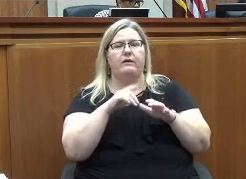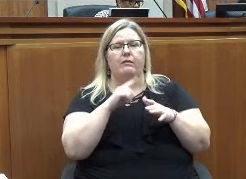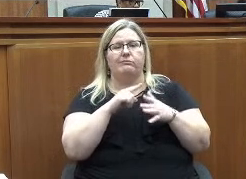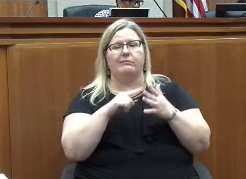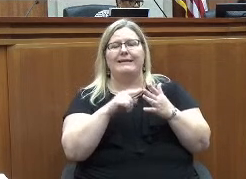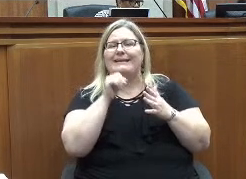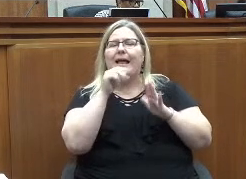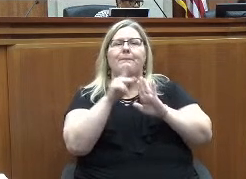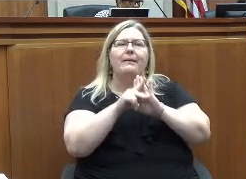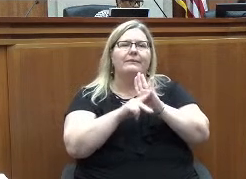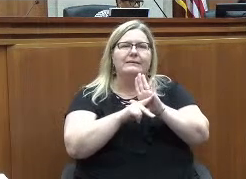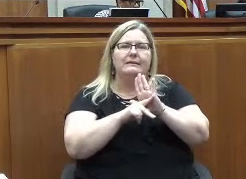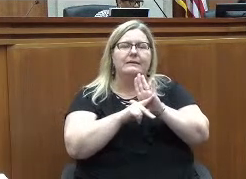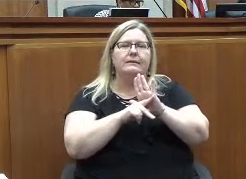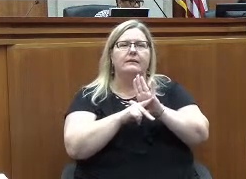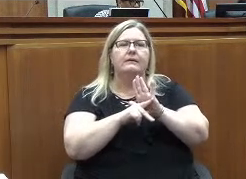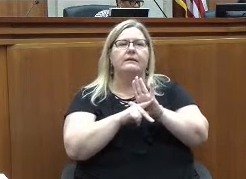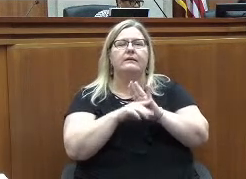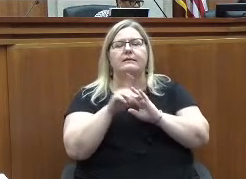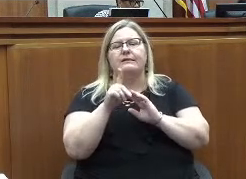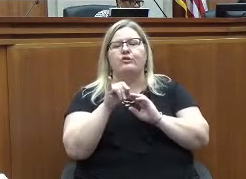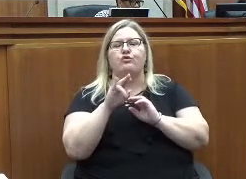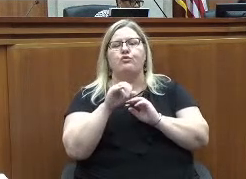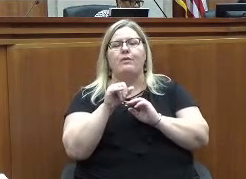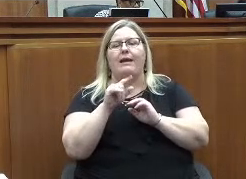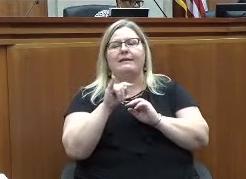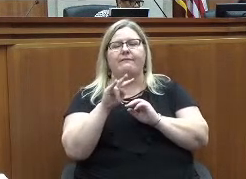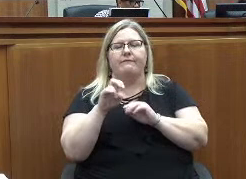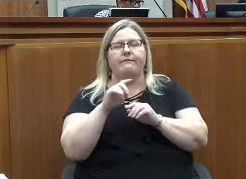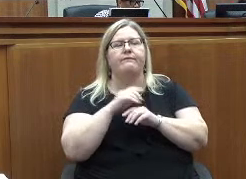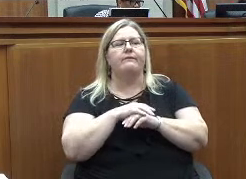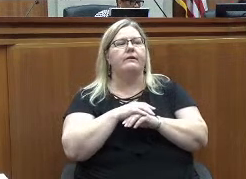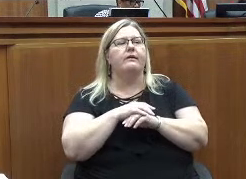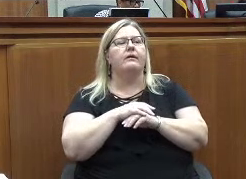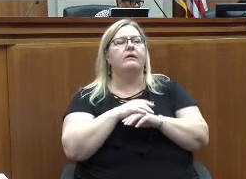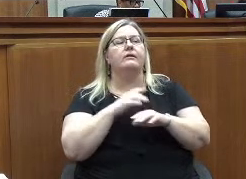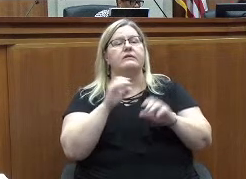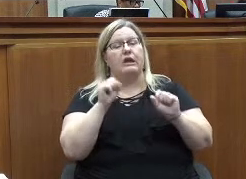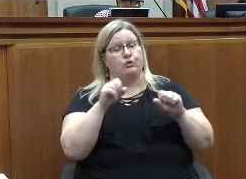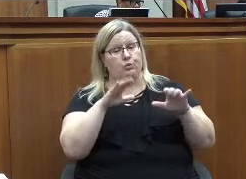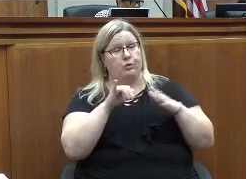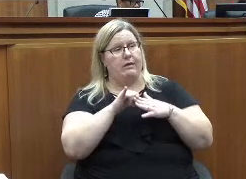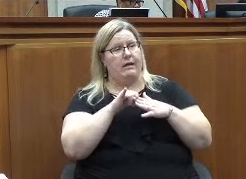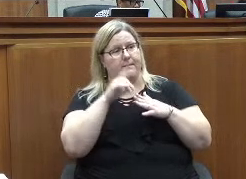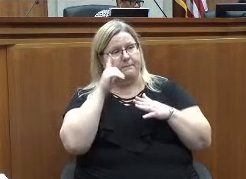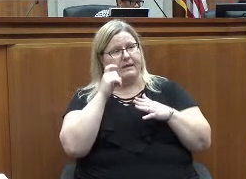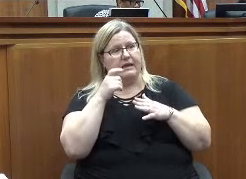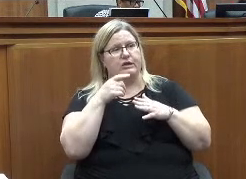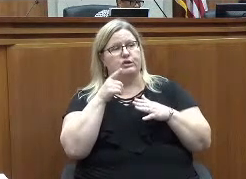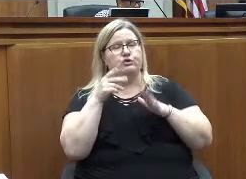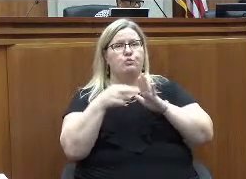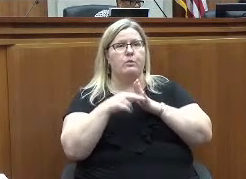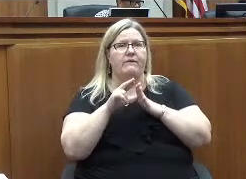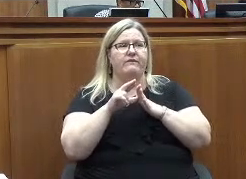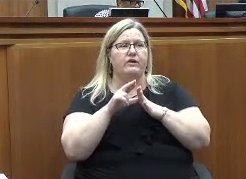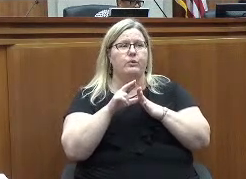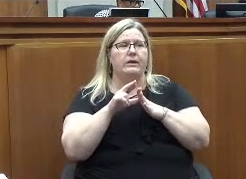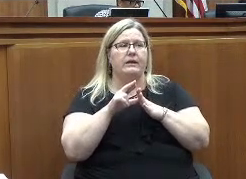not a policy, it's a directive. And you can do that because you are reviewing